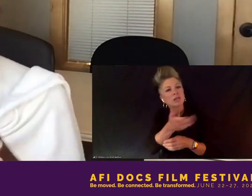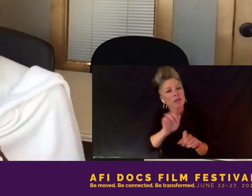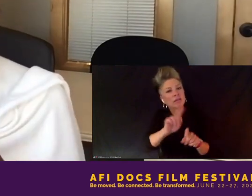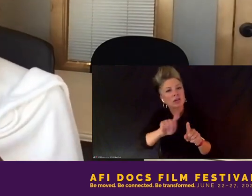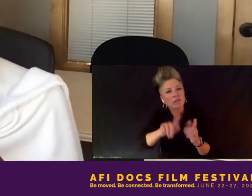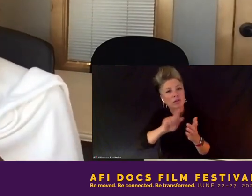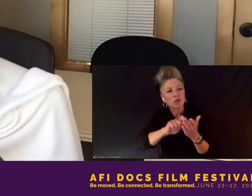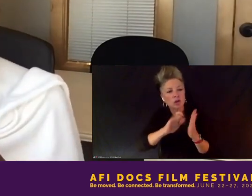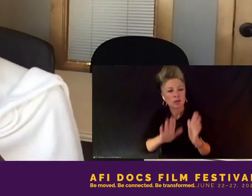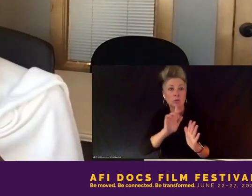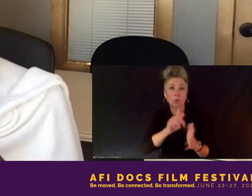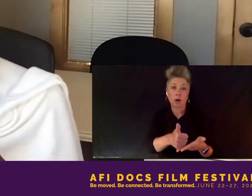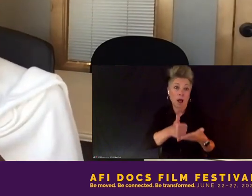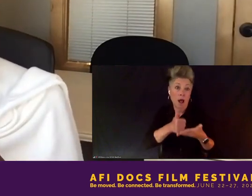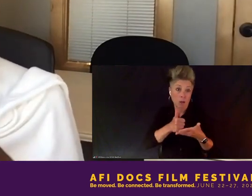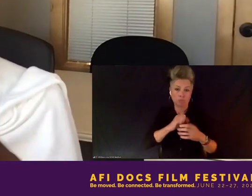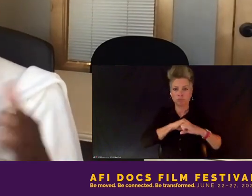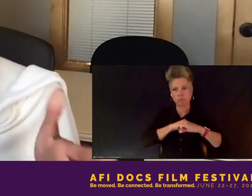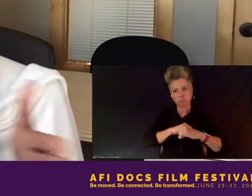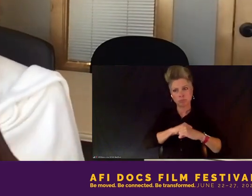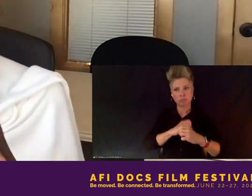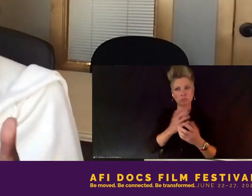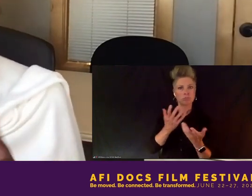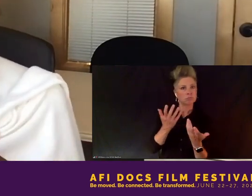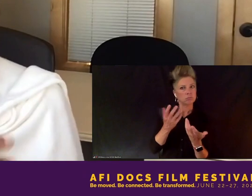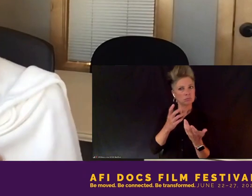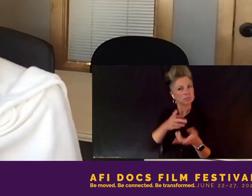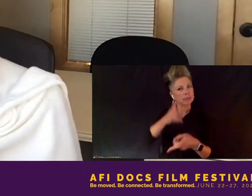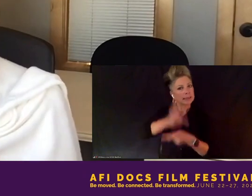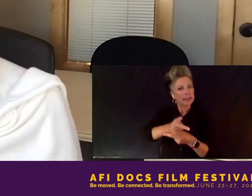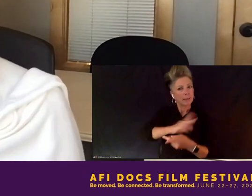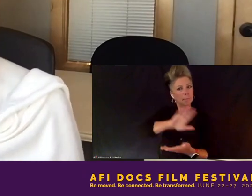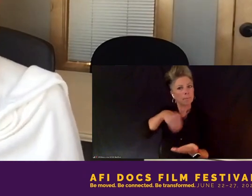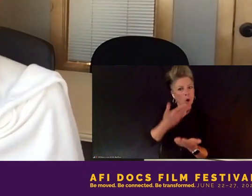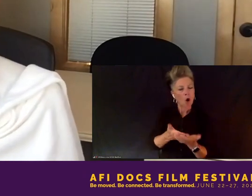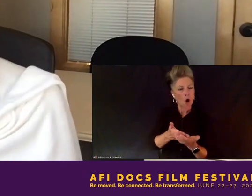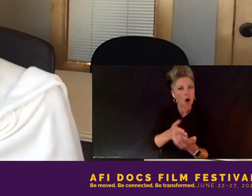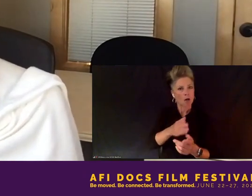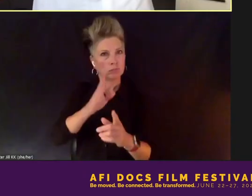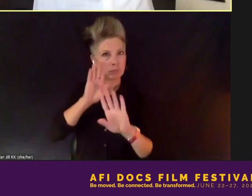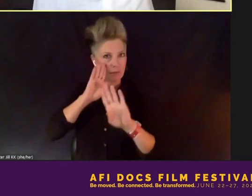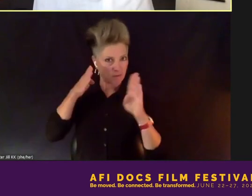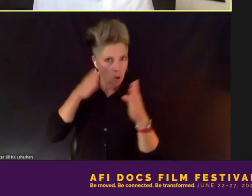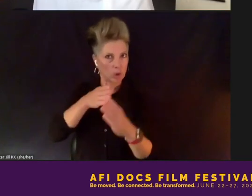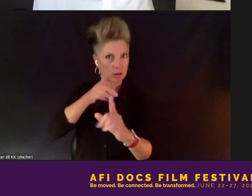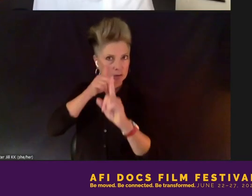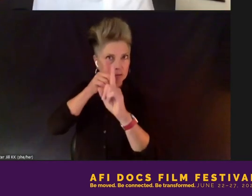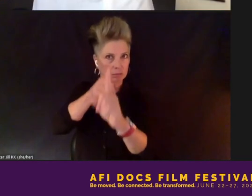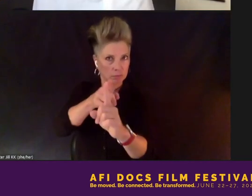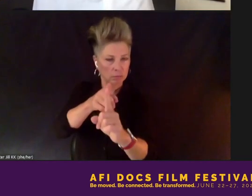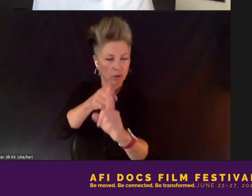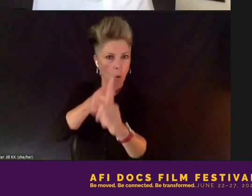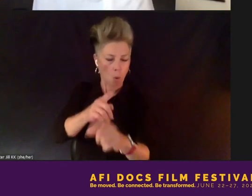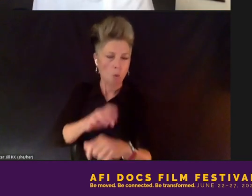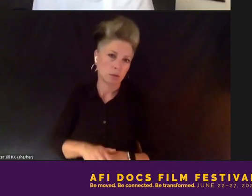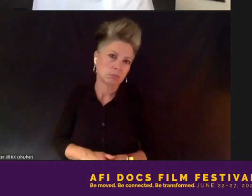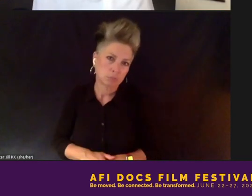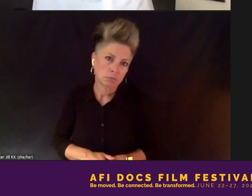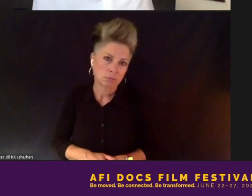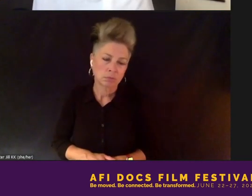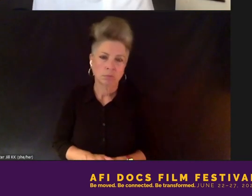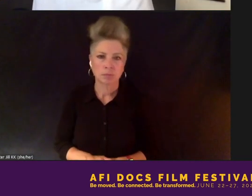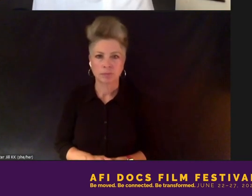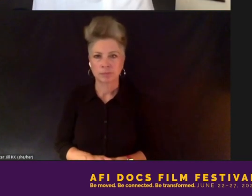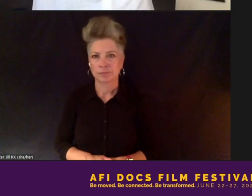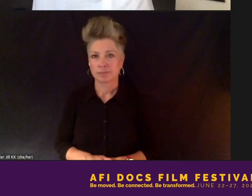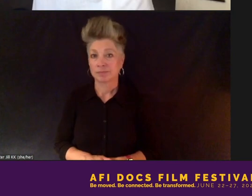film. And also, you know, we just keep us the whole team on on track. Yeah, and you know, just to kind of wrap